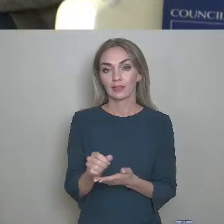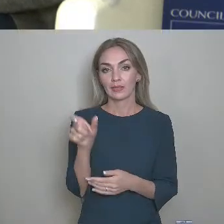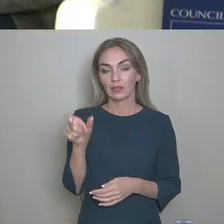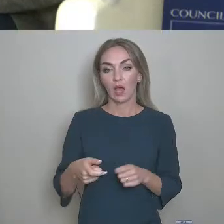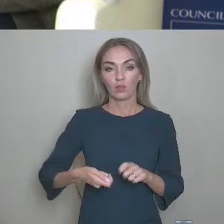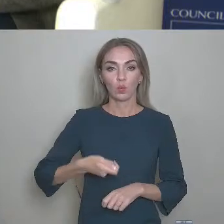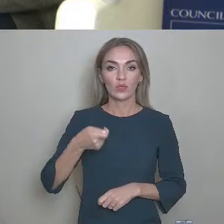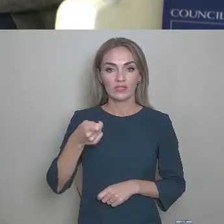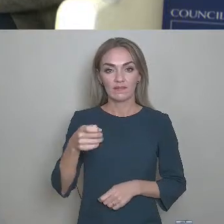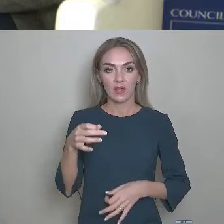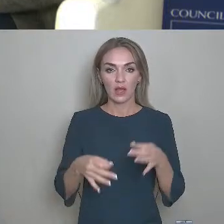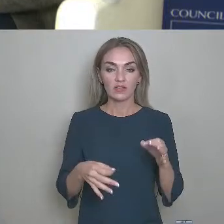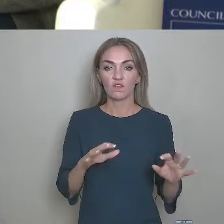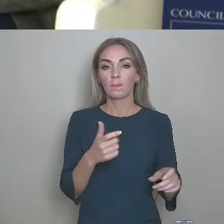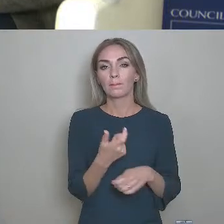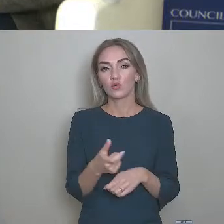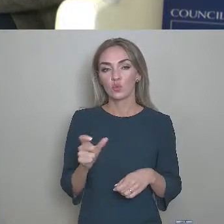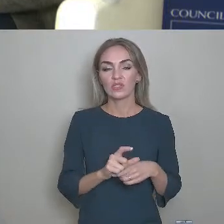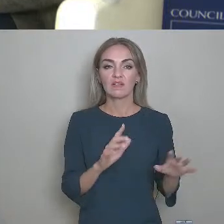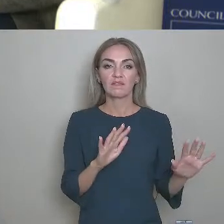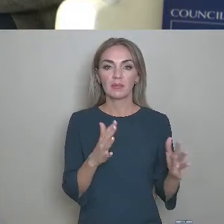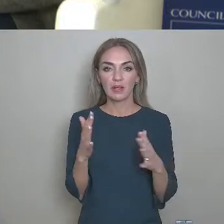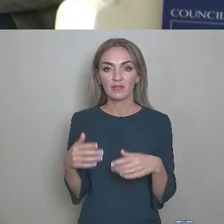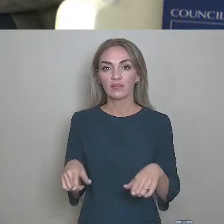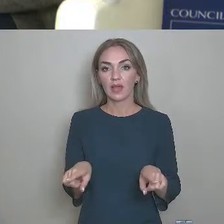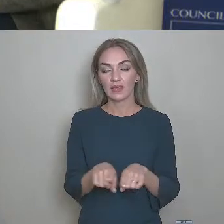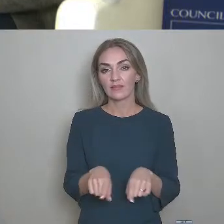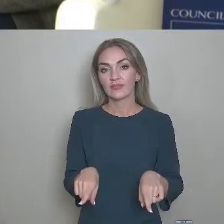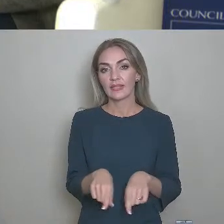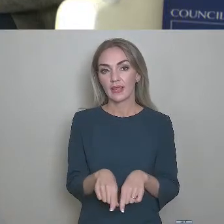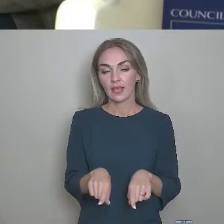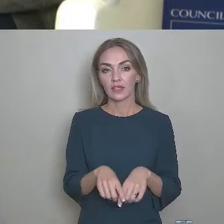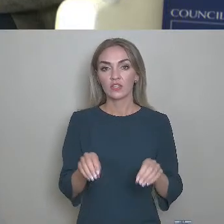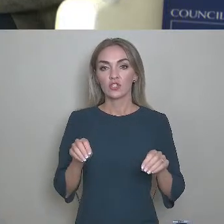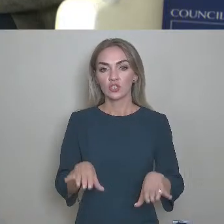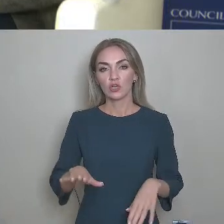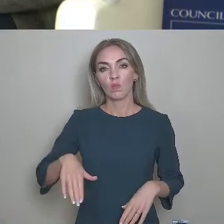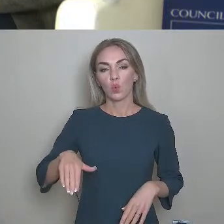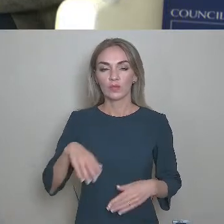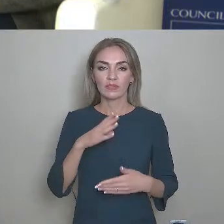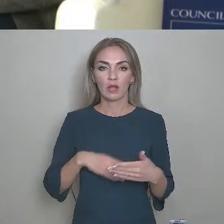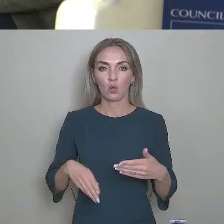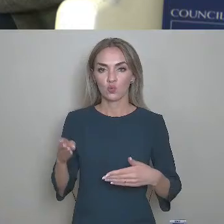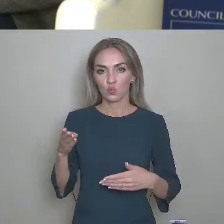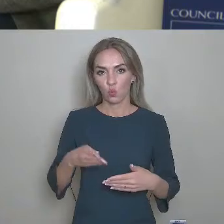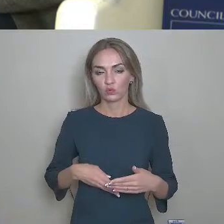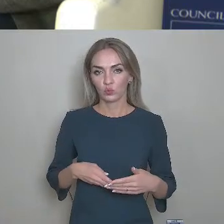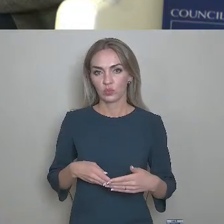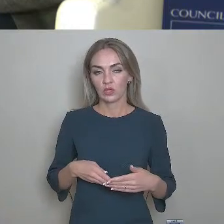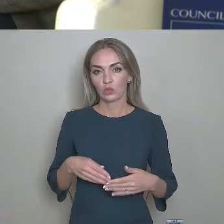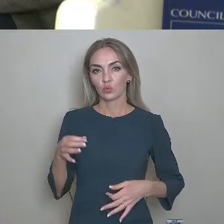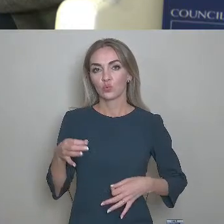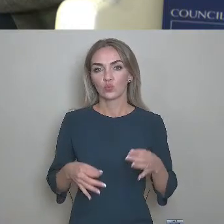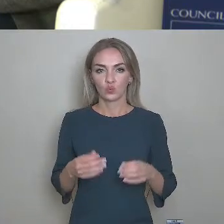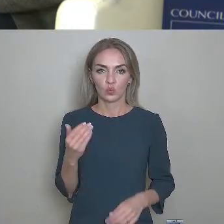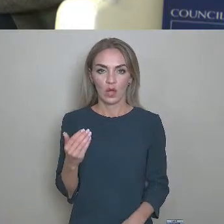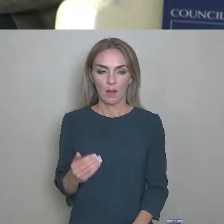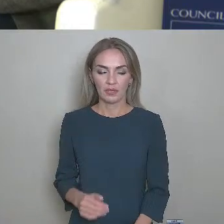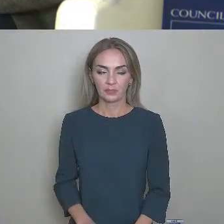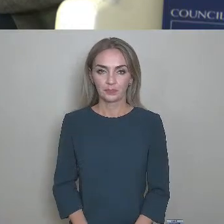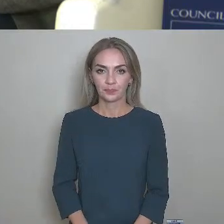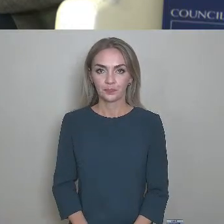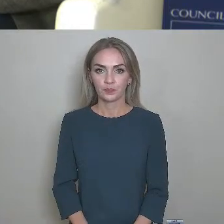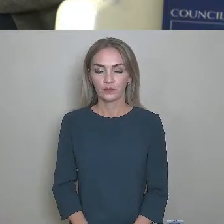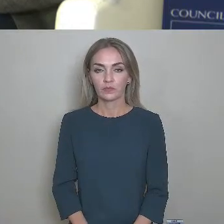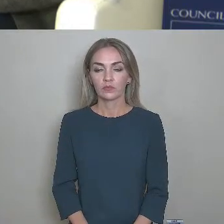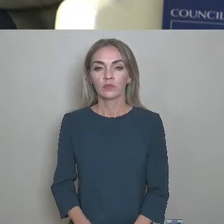offense or that's a violation. So if the candidate disputes something